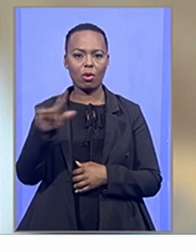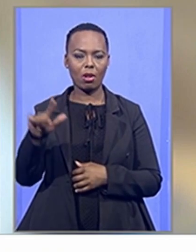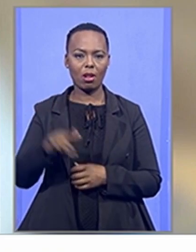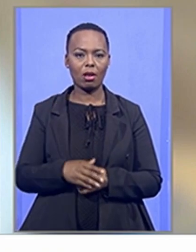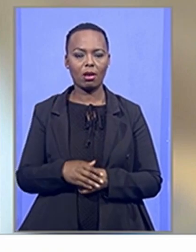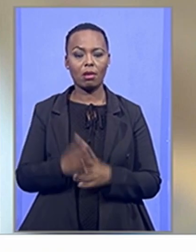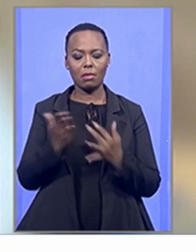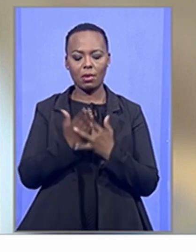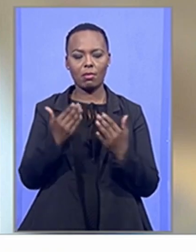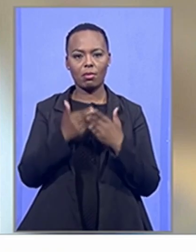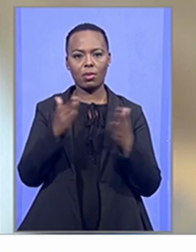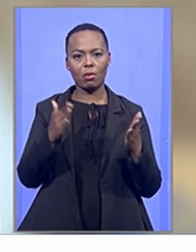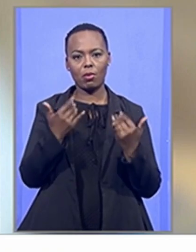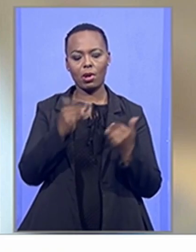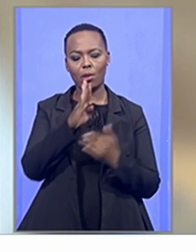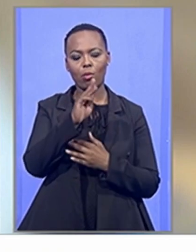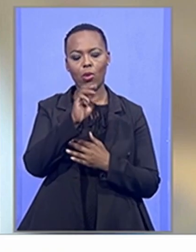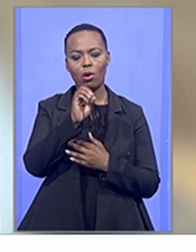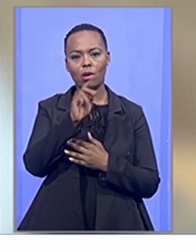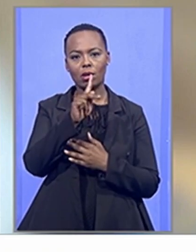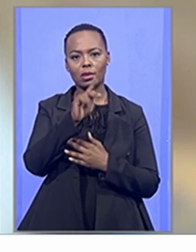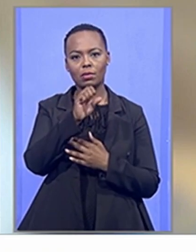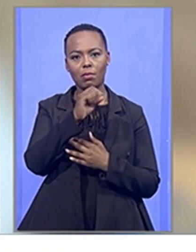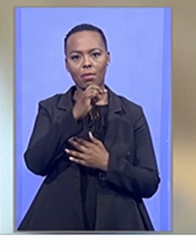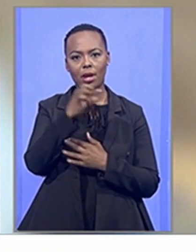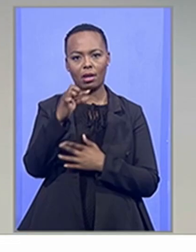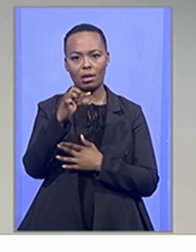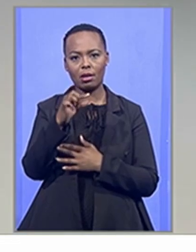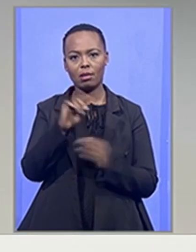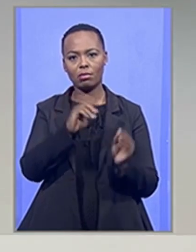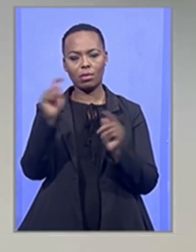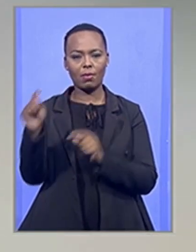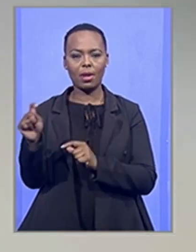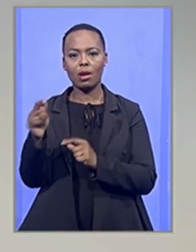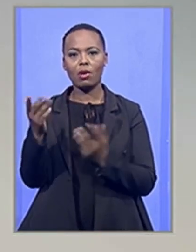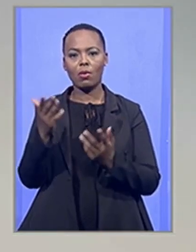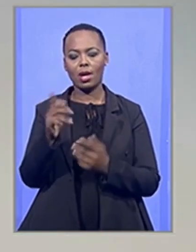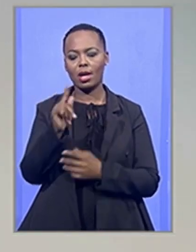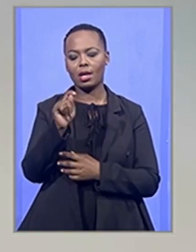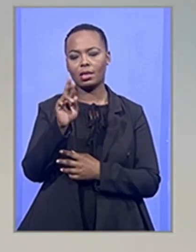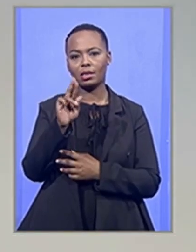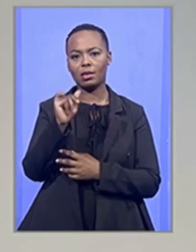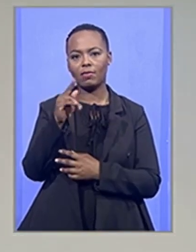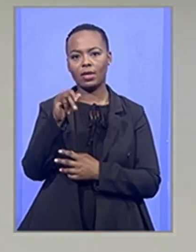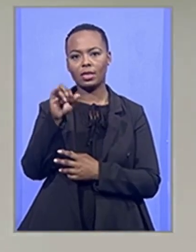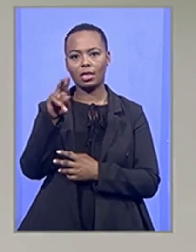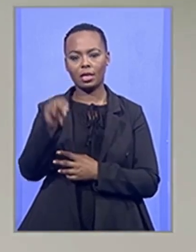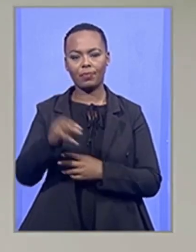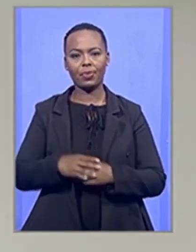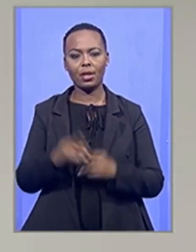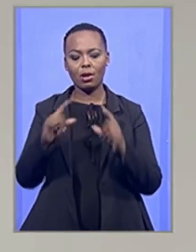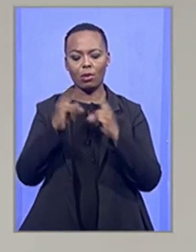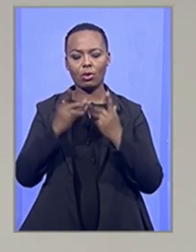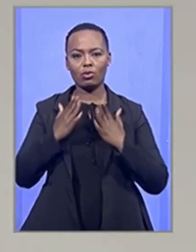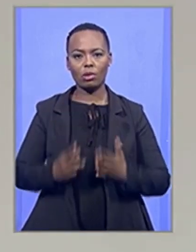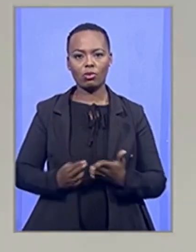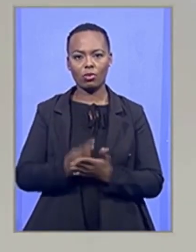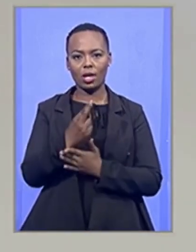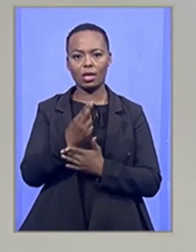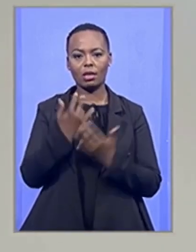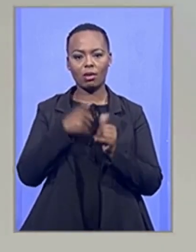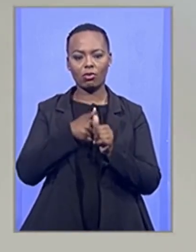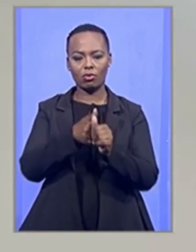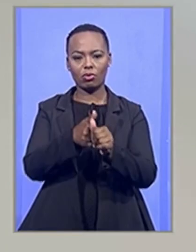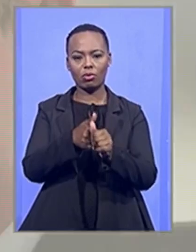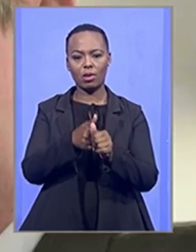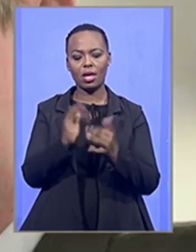Station and transferred to Beth Fondain Police Station for investigation. Commissioner Nadi Tukelo Tabo to Africa Borua, Leone Esat Ketze,